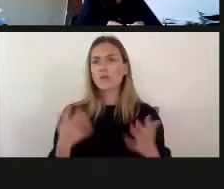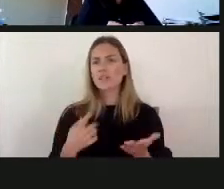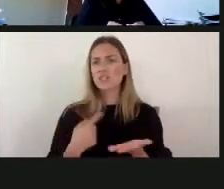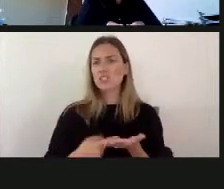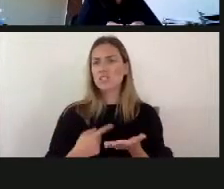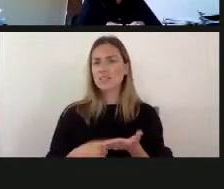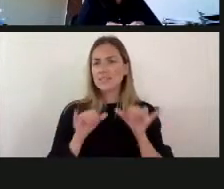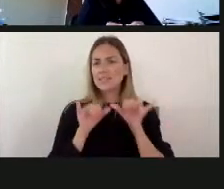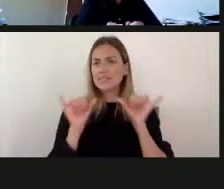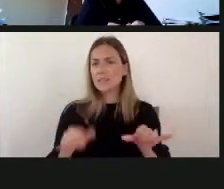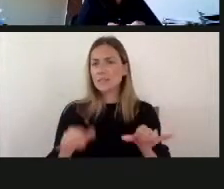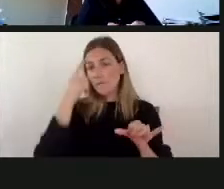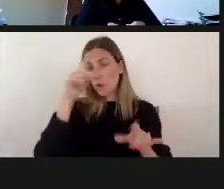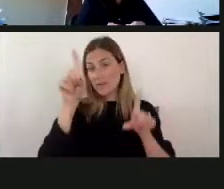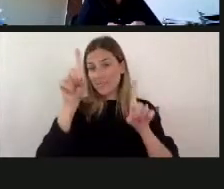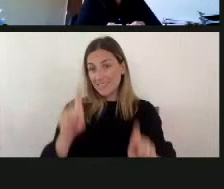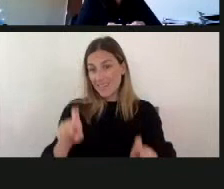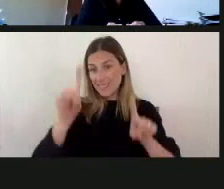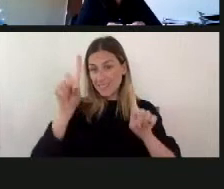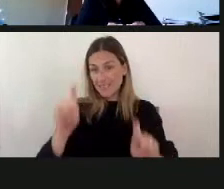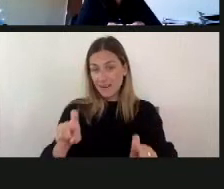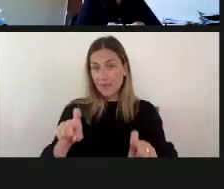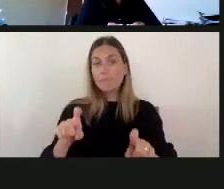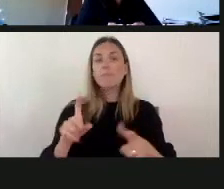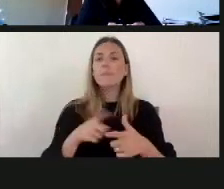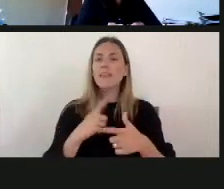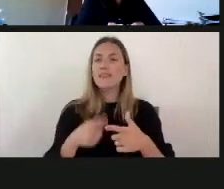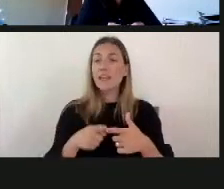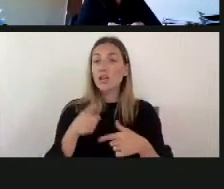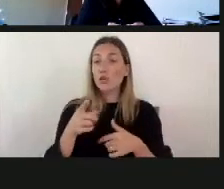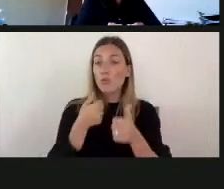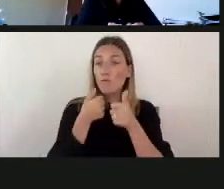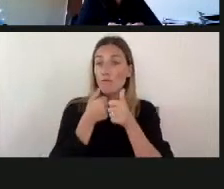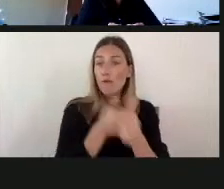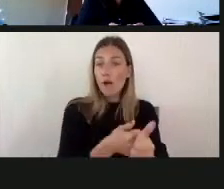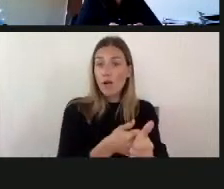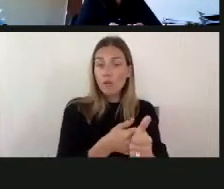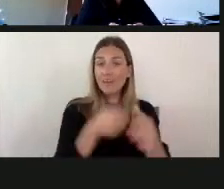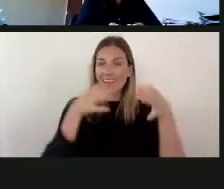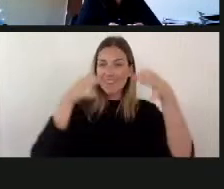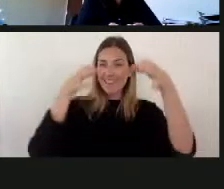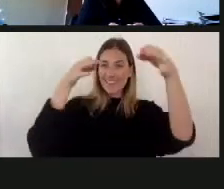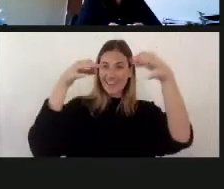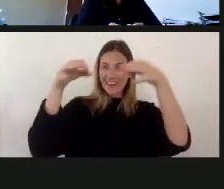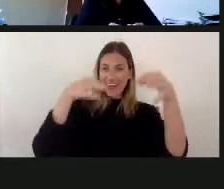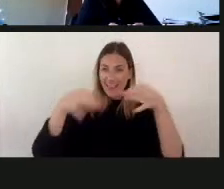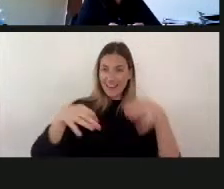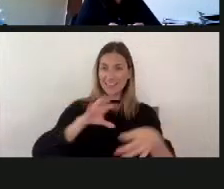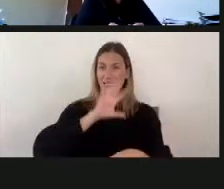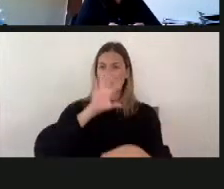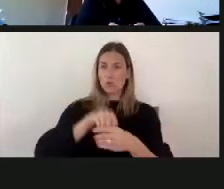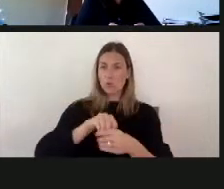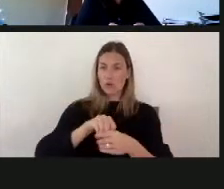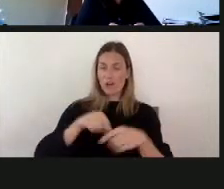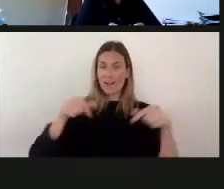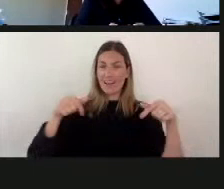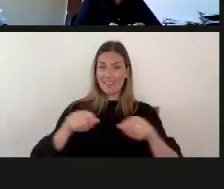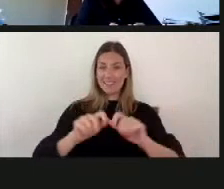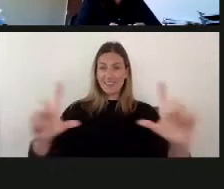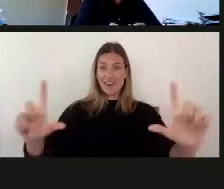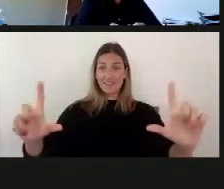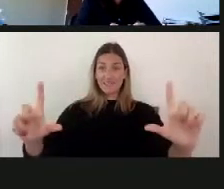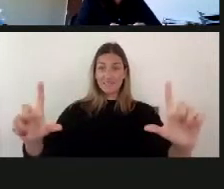for testing. And then are you following the guidance that is included on this slide?